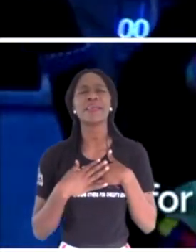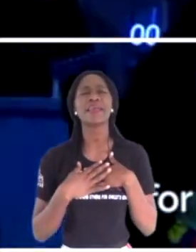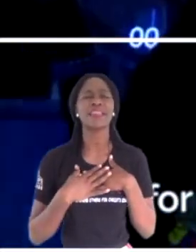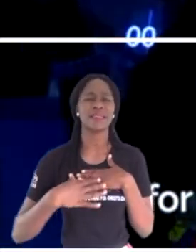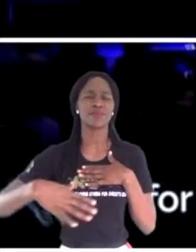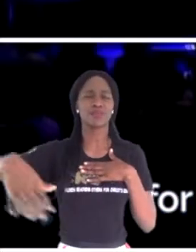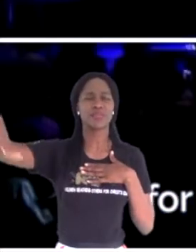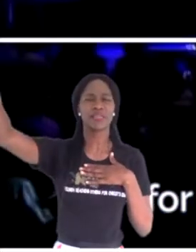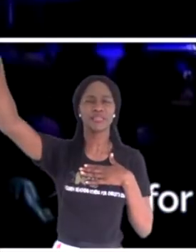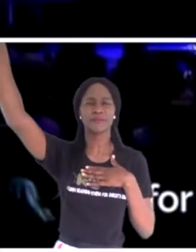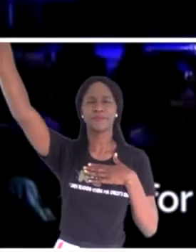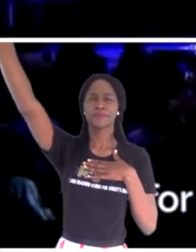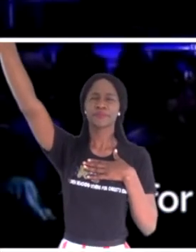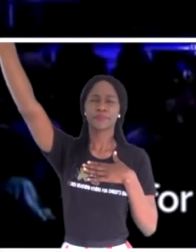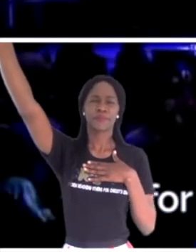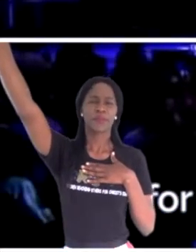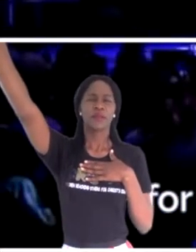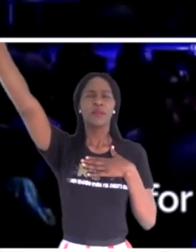Lift your hands.